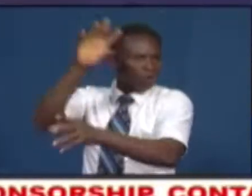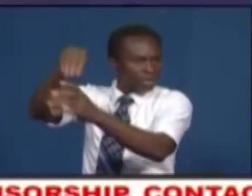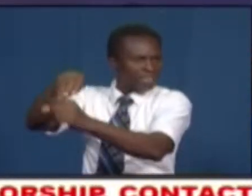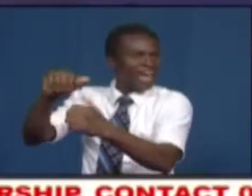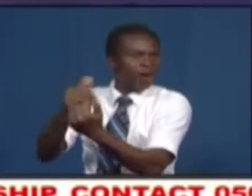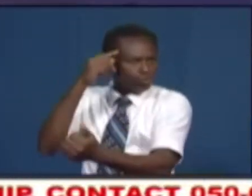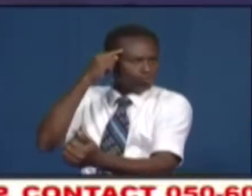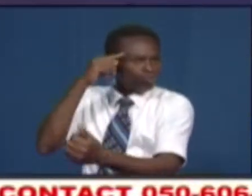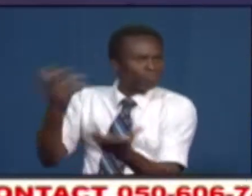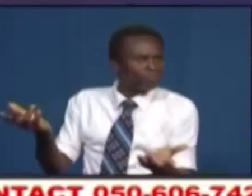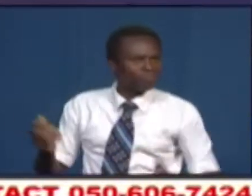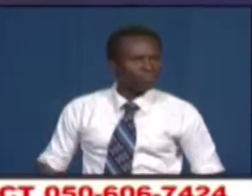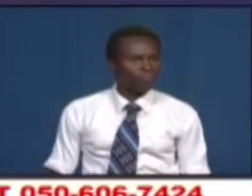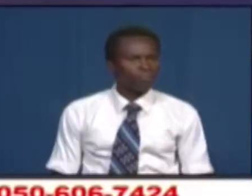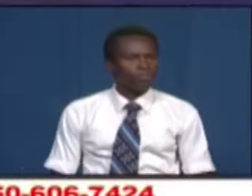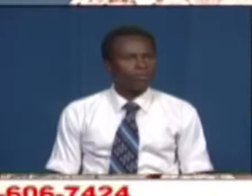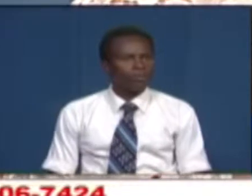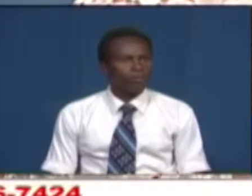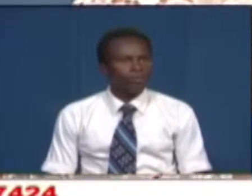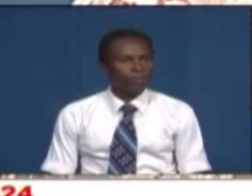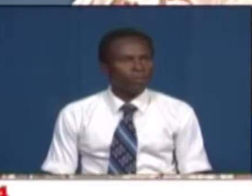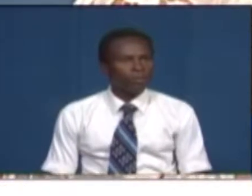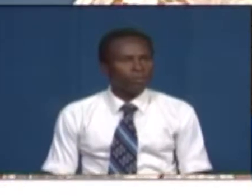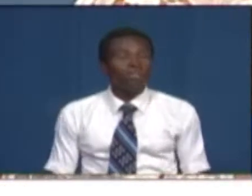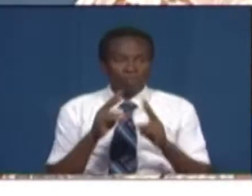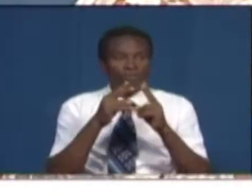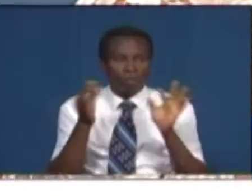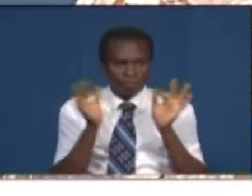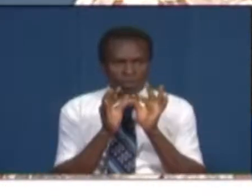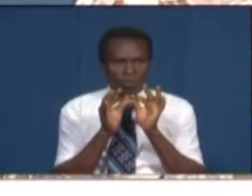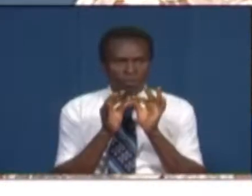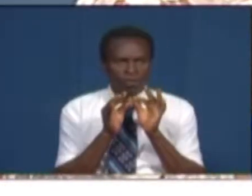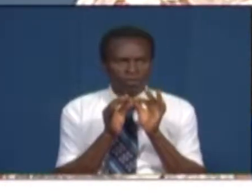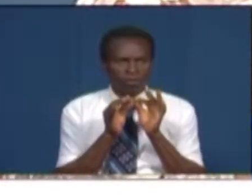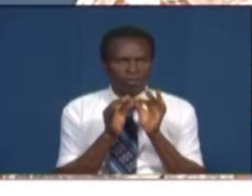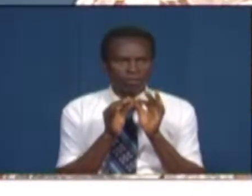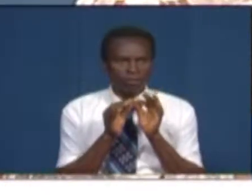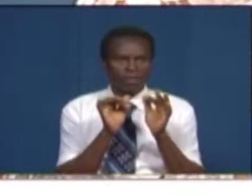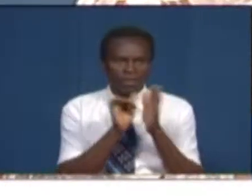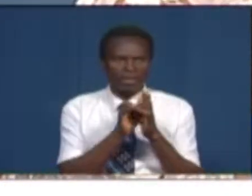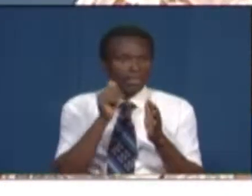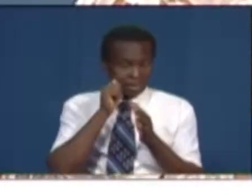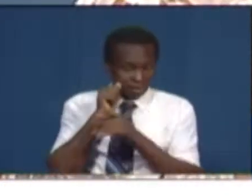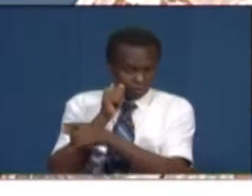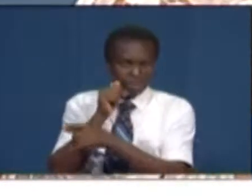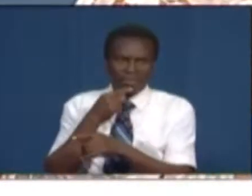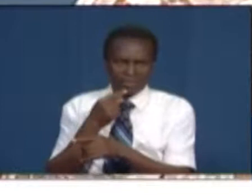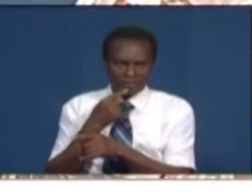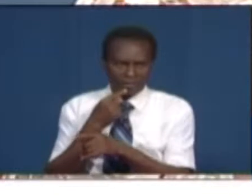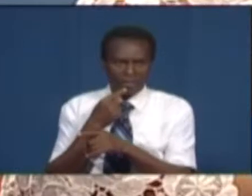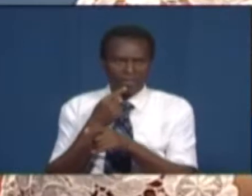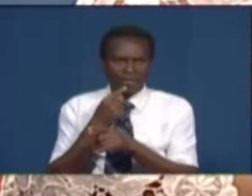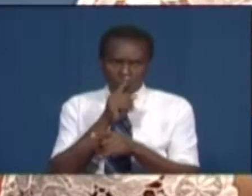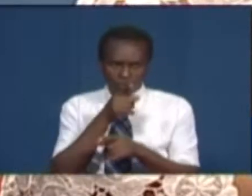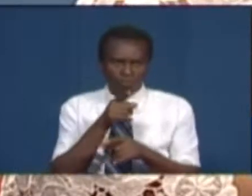in the feeding program? Yes, it is very important because, as Abigail has said, you look at